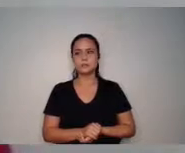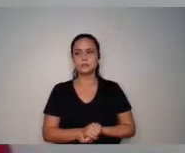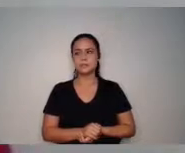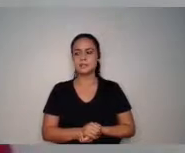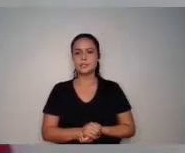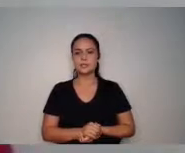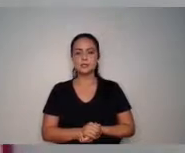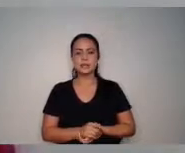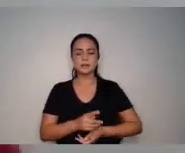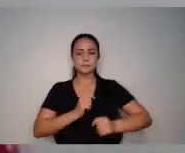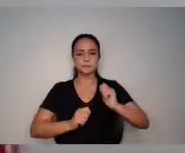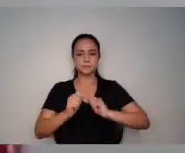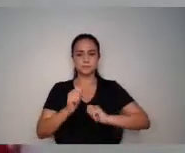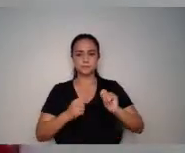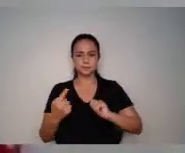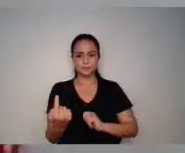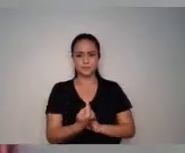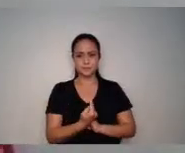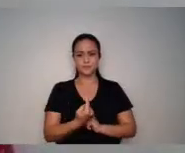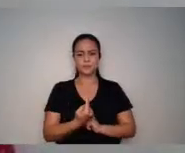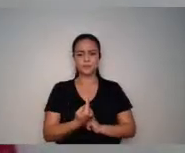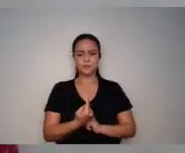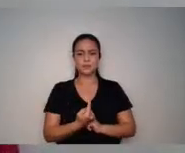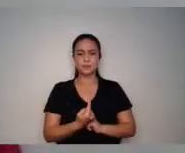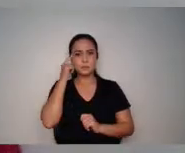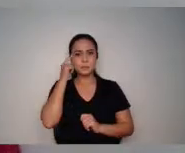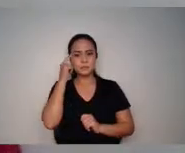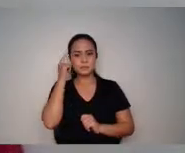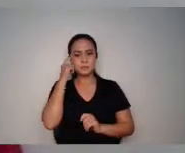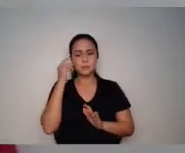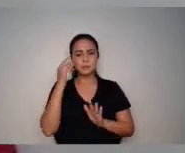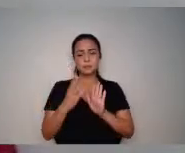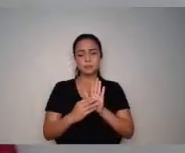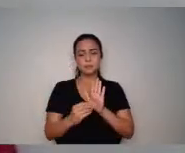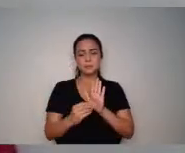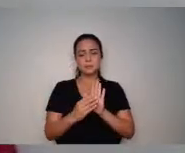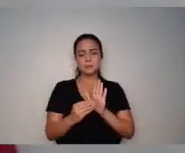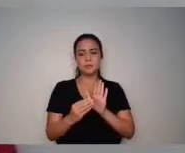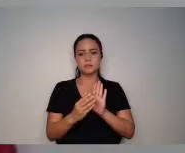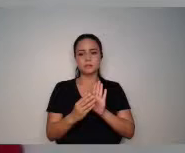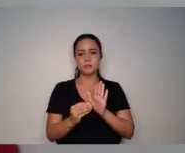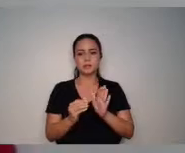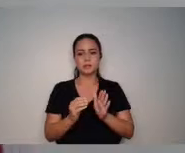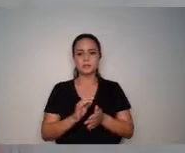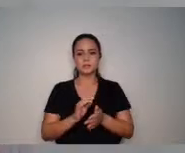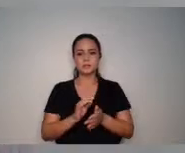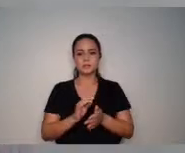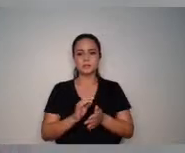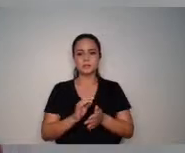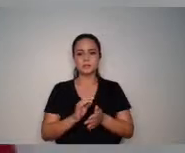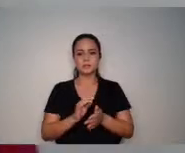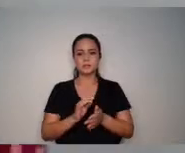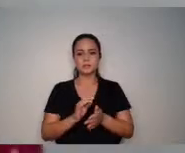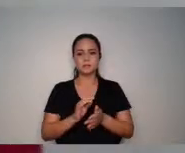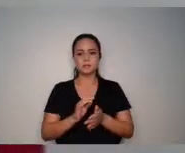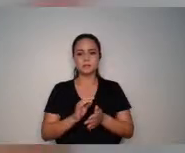to understand that it's a shift in the economy that is taking place. So we have to think long term.